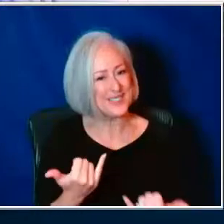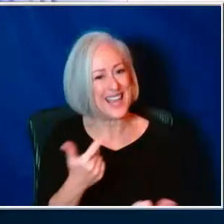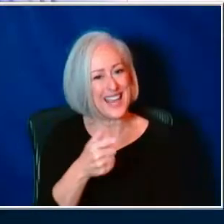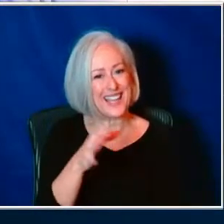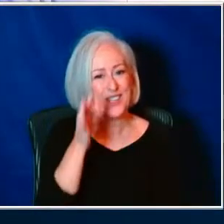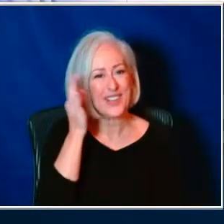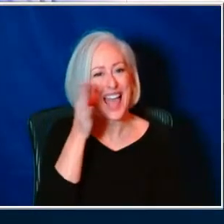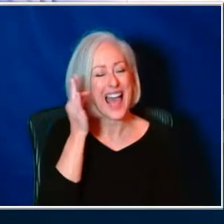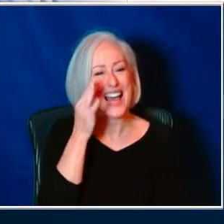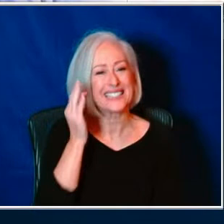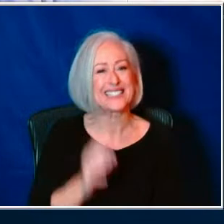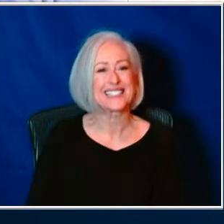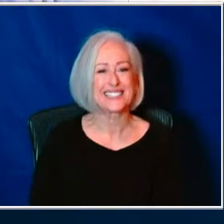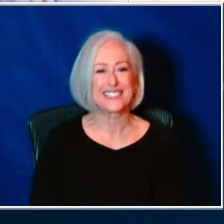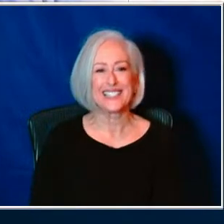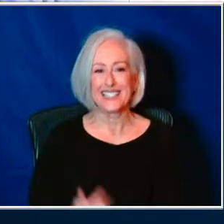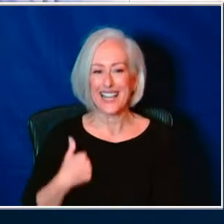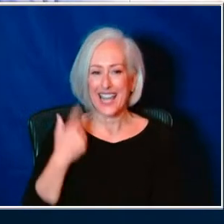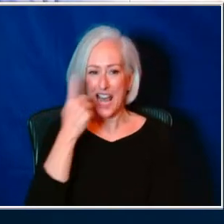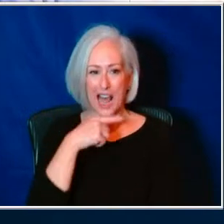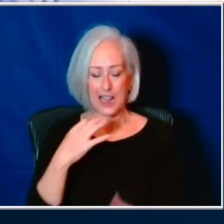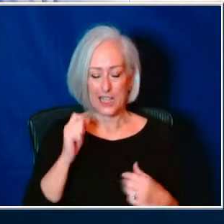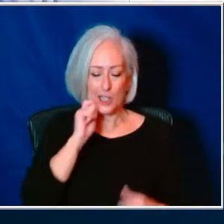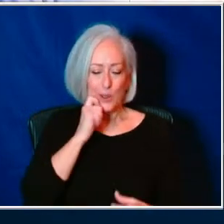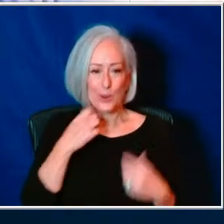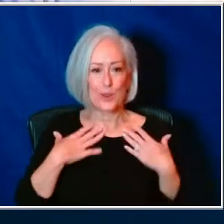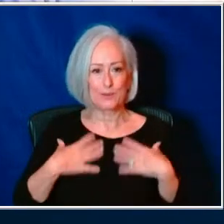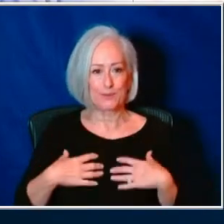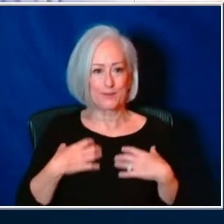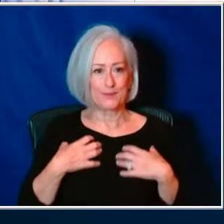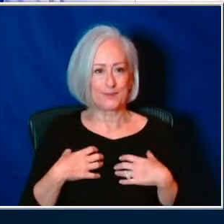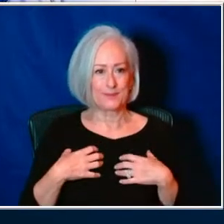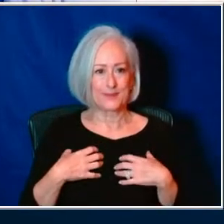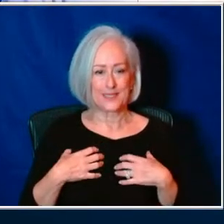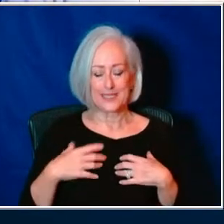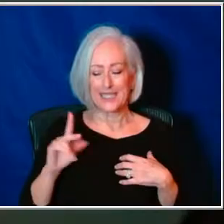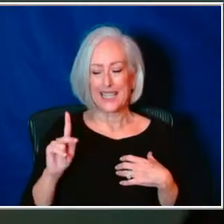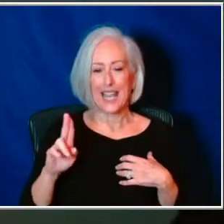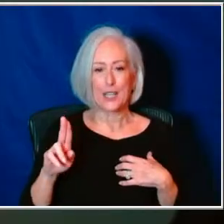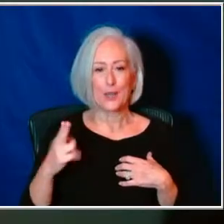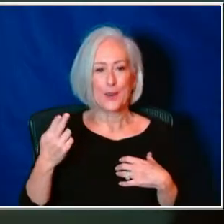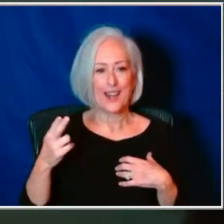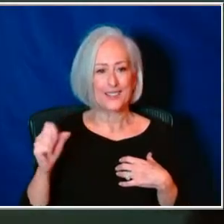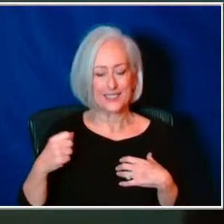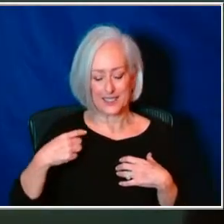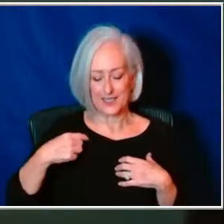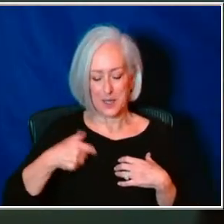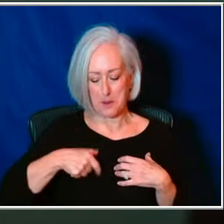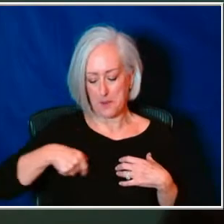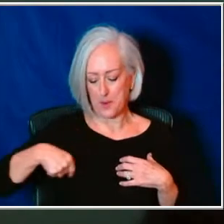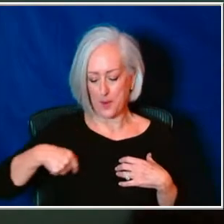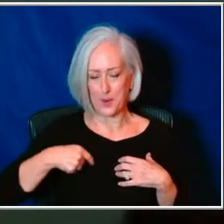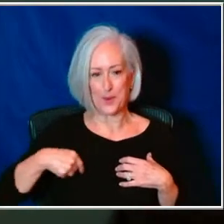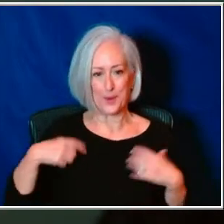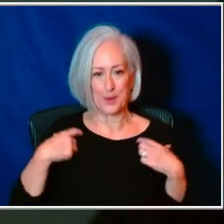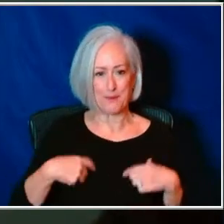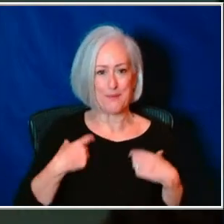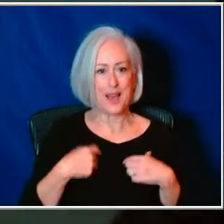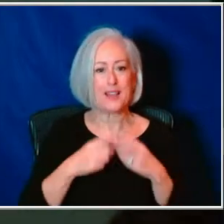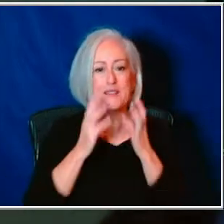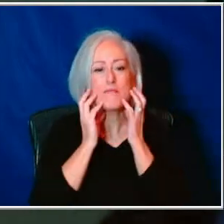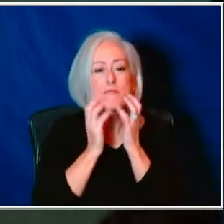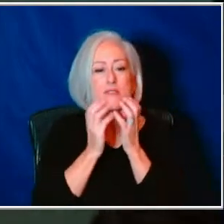morning. Hey, I look pretty cool. Do you notice I'm sporting my KU Health System vest on? I'm starting to let the beard grow back. You got